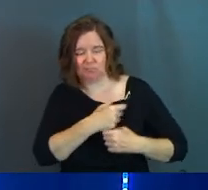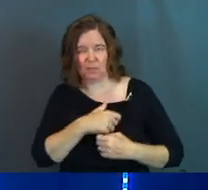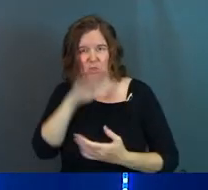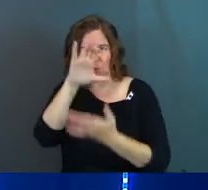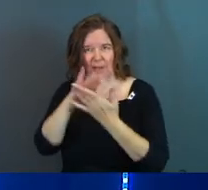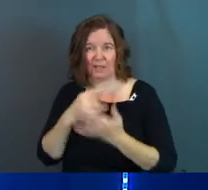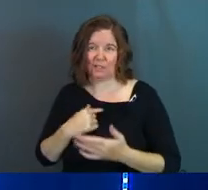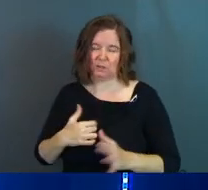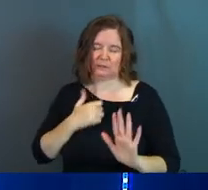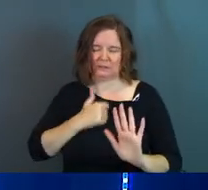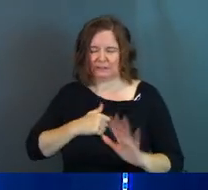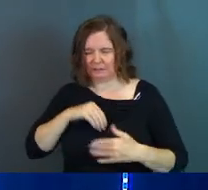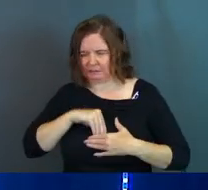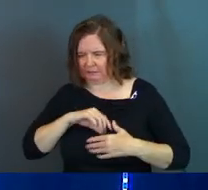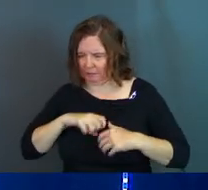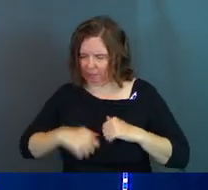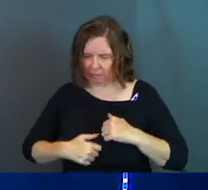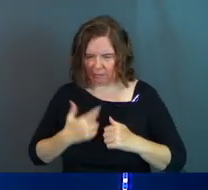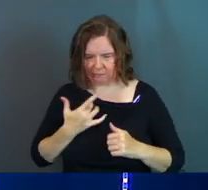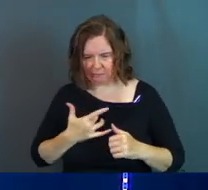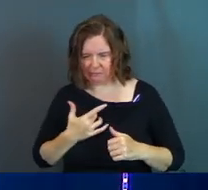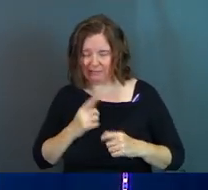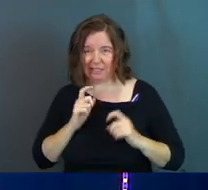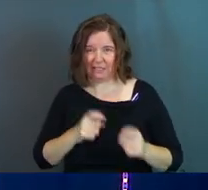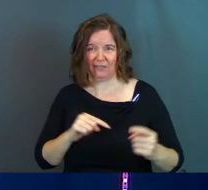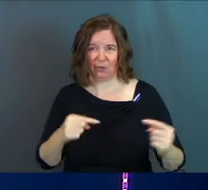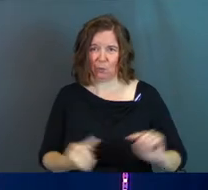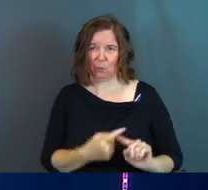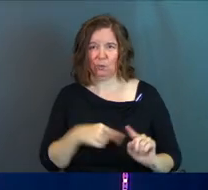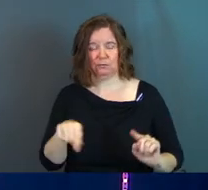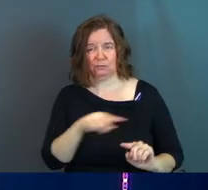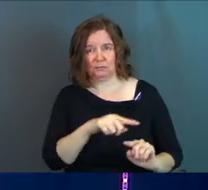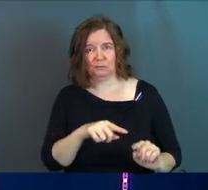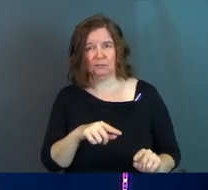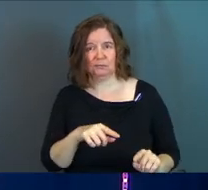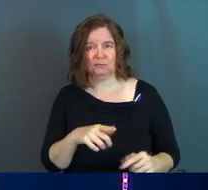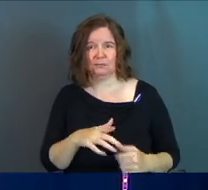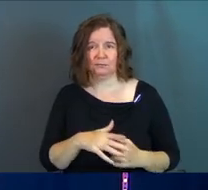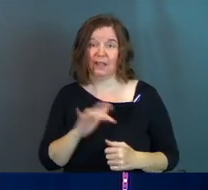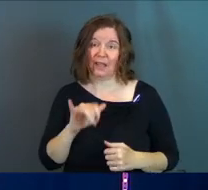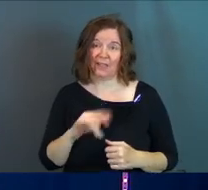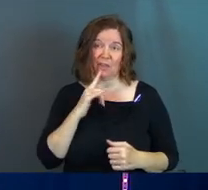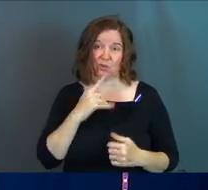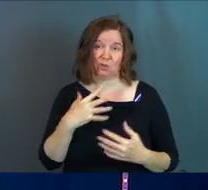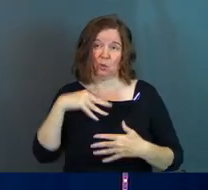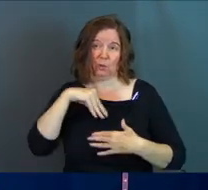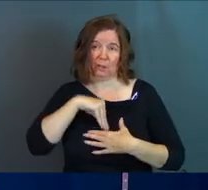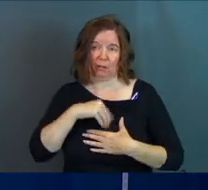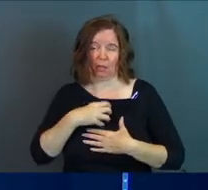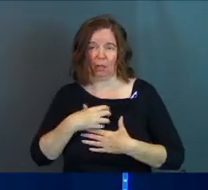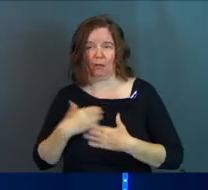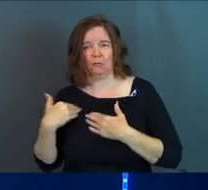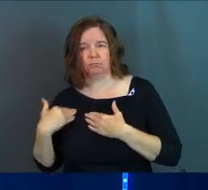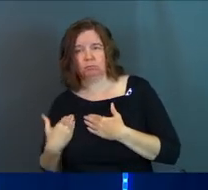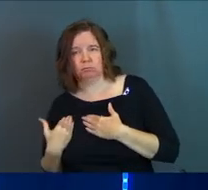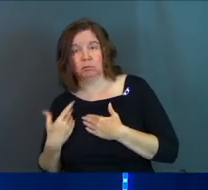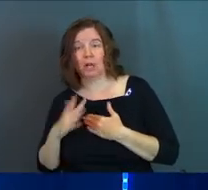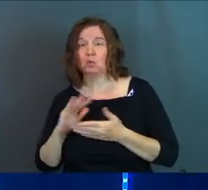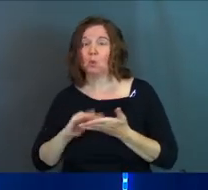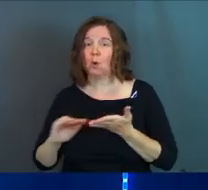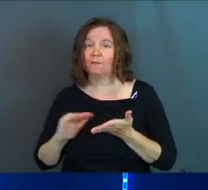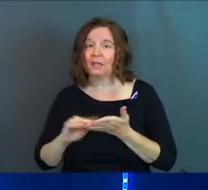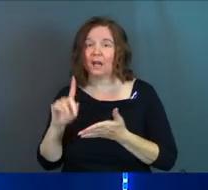spouse, and you deeply regret it, and you've given wounds before, and that's what you're carrying today, and you're